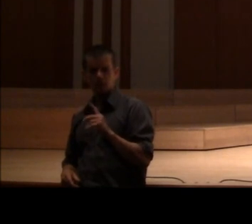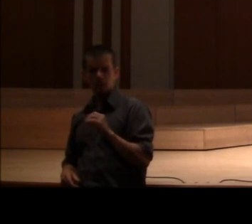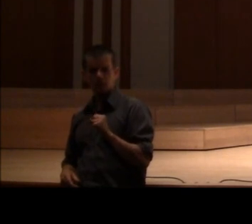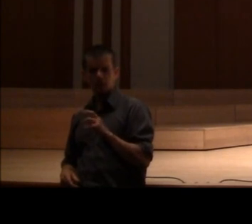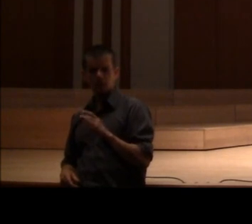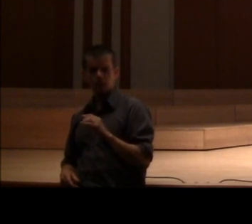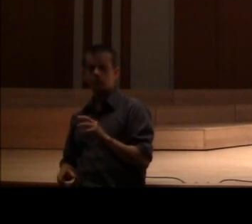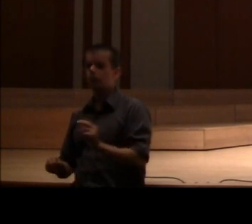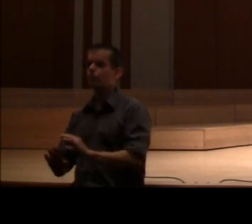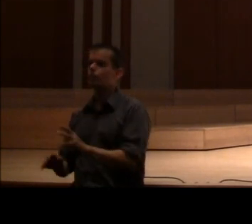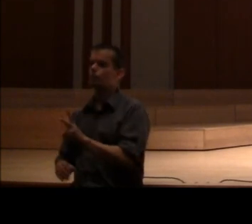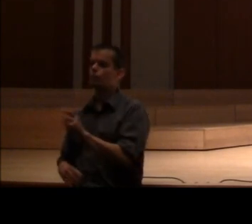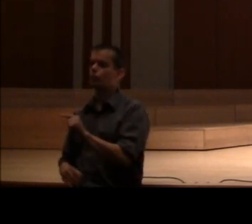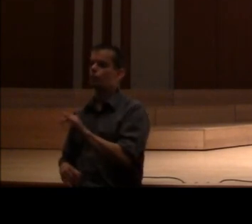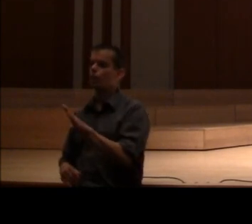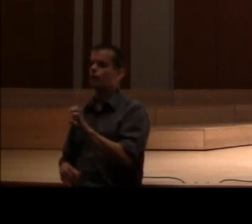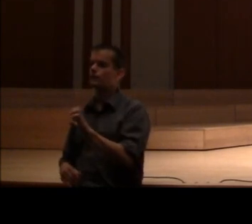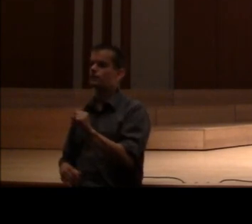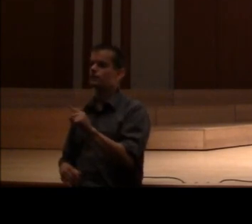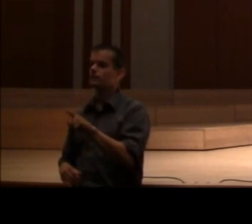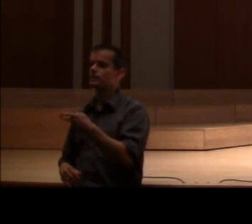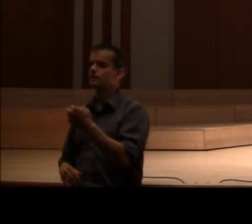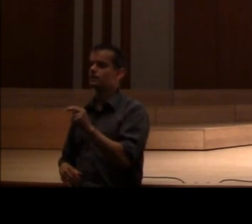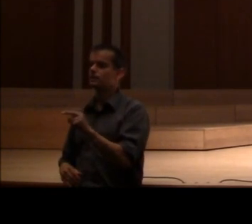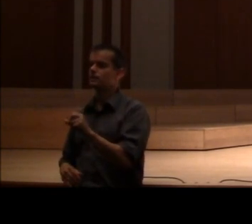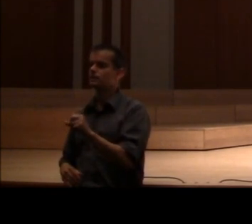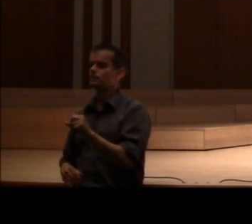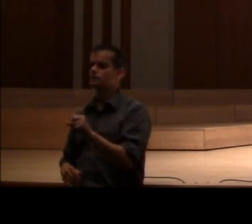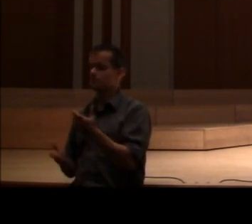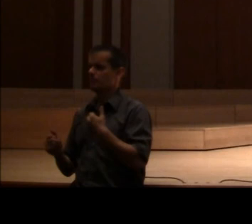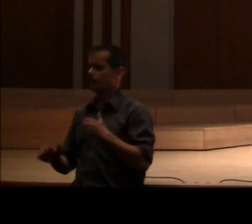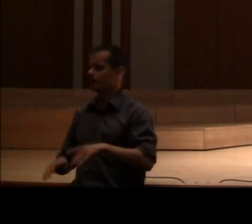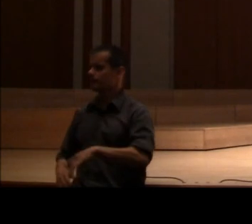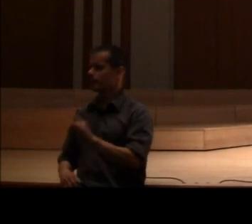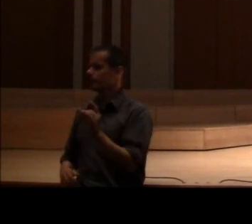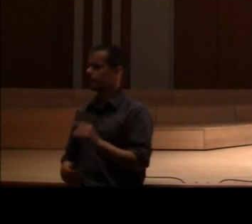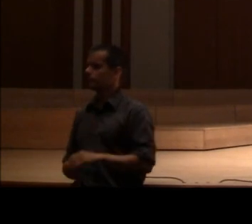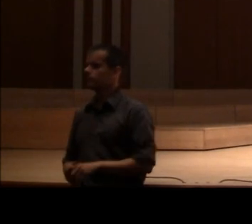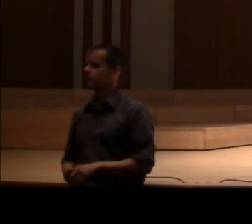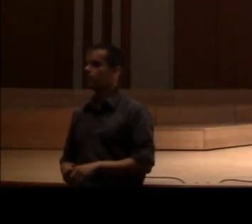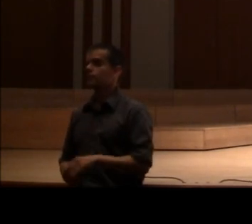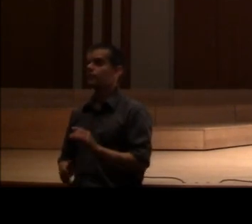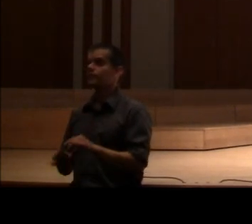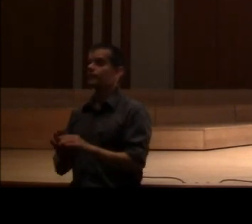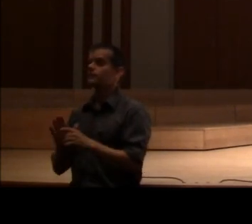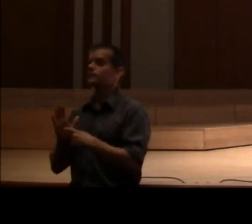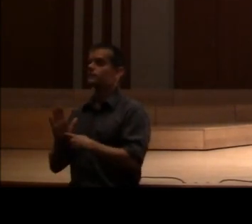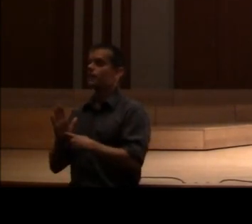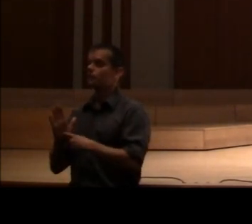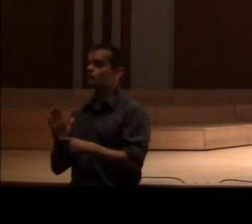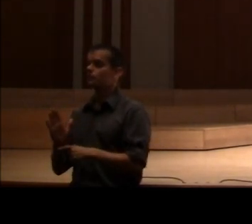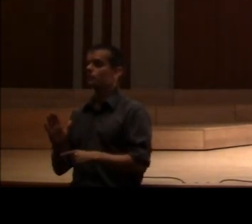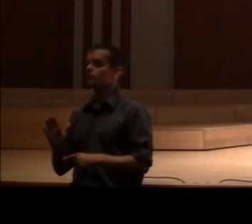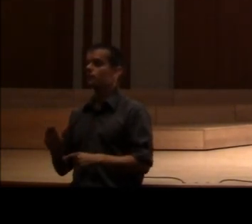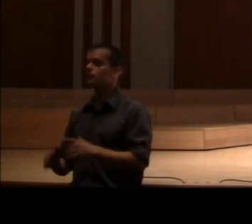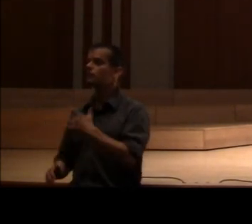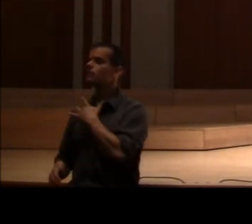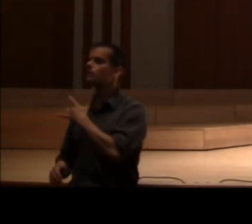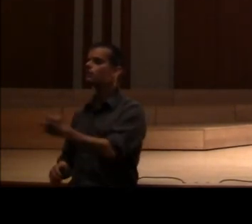it was Wallace Stevens. Actually, maybe I can find it. And this is an example of,